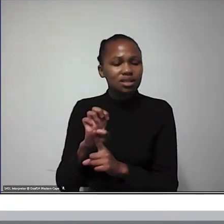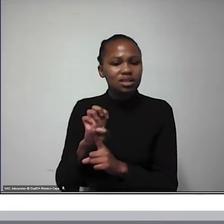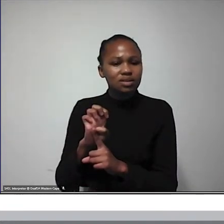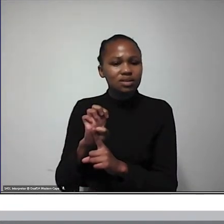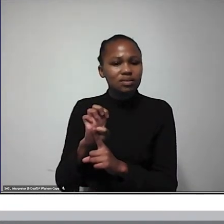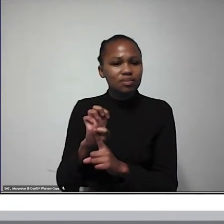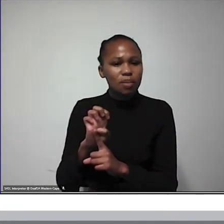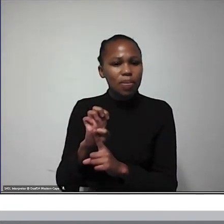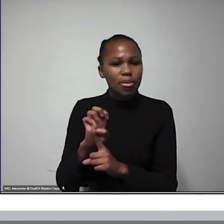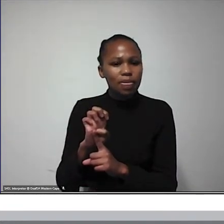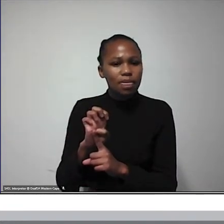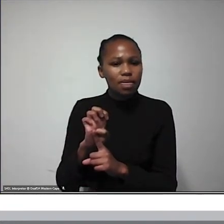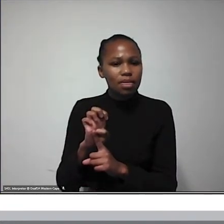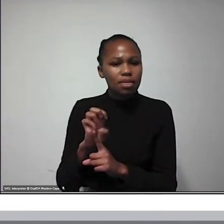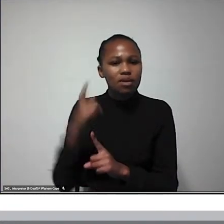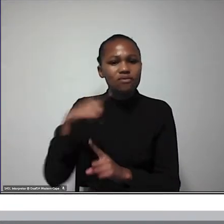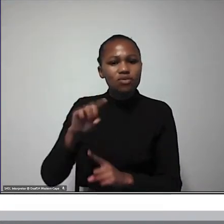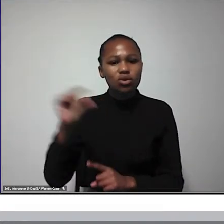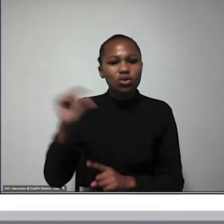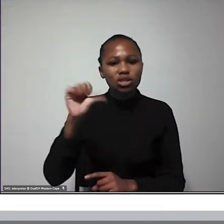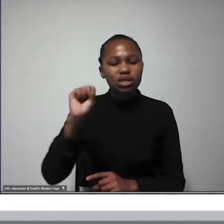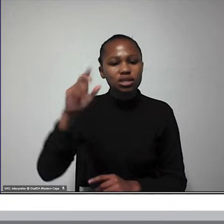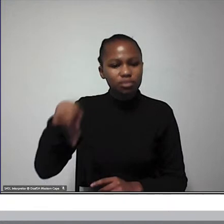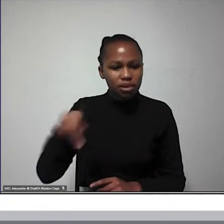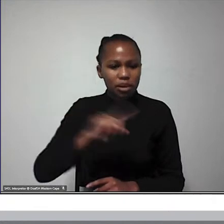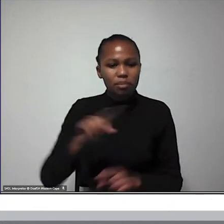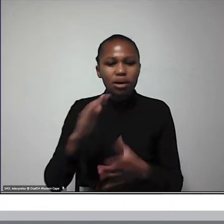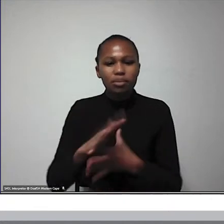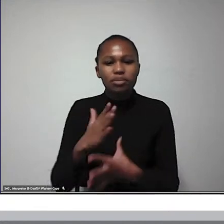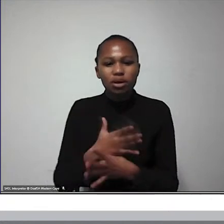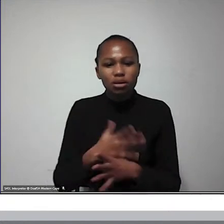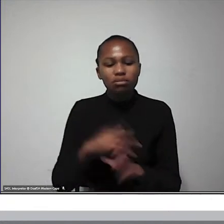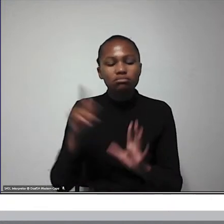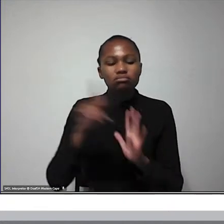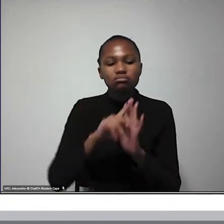qualify for GSP. But because the program lapsed,